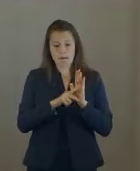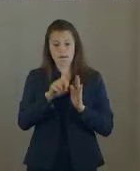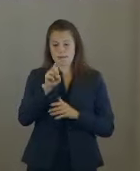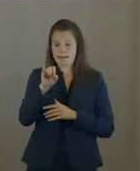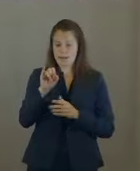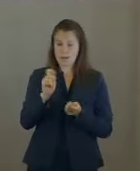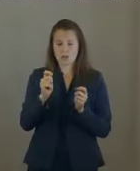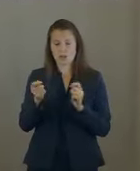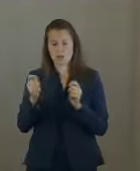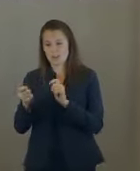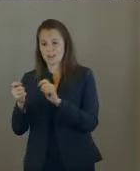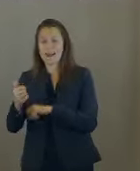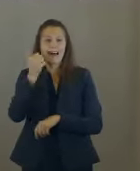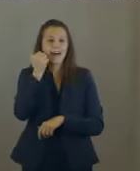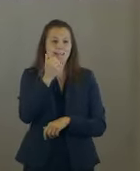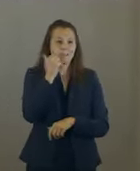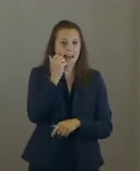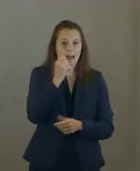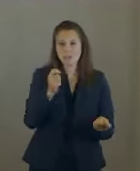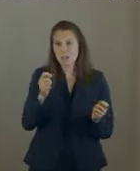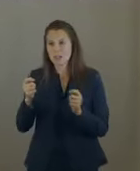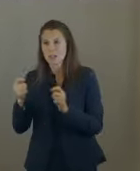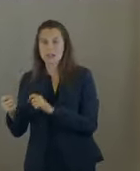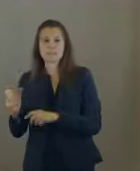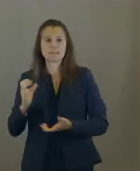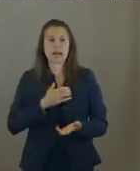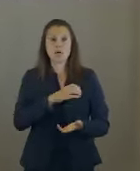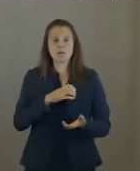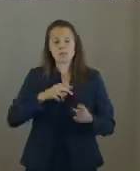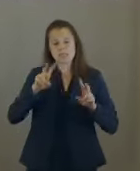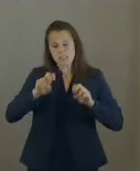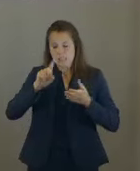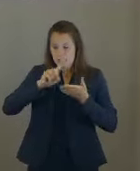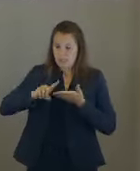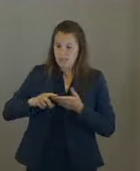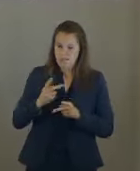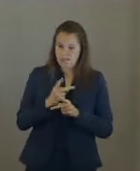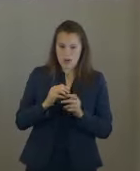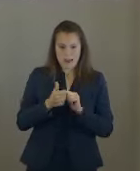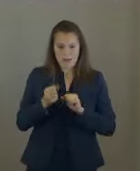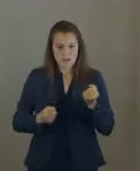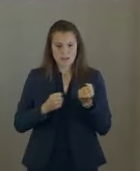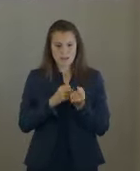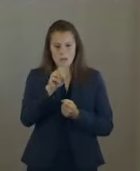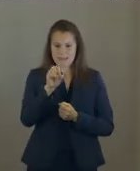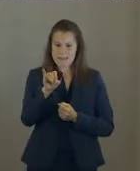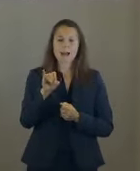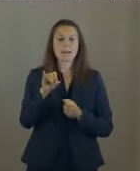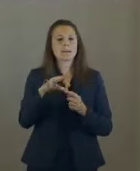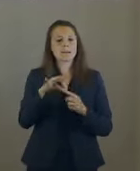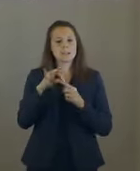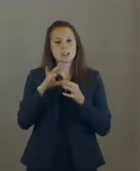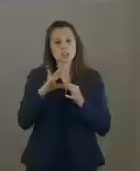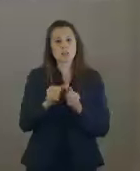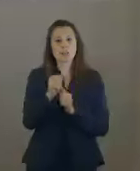DEI changes every day, members of the committee continue to explore impactful ways to advance the cause of DEI, especially as it relates to